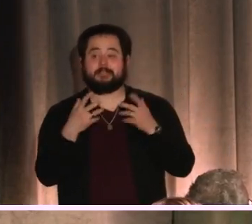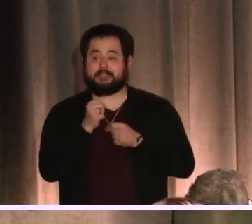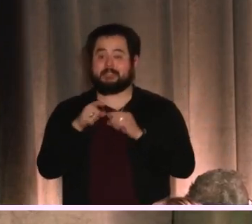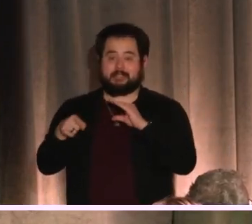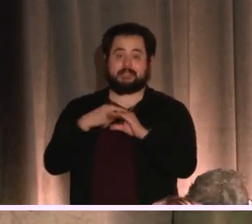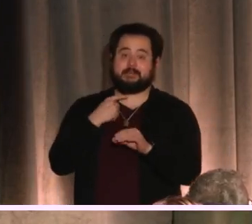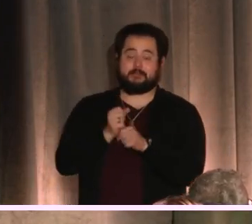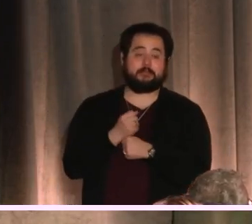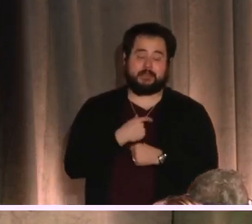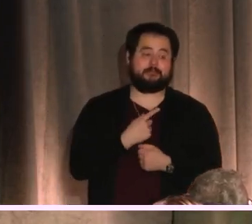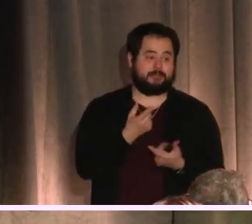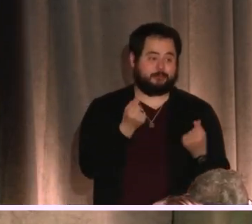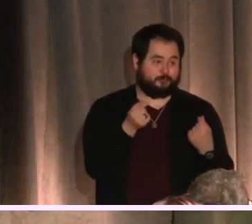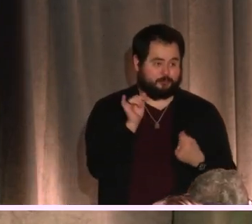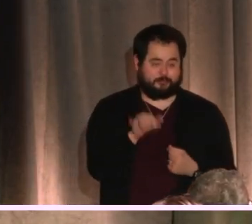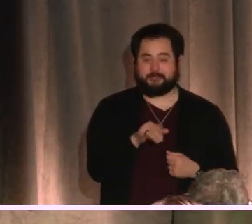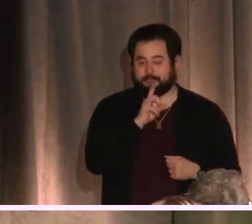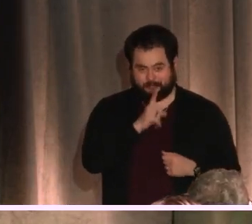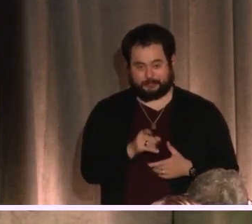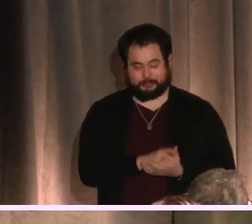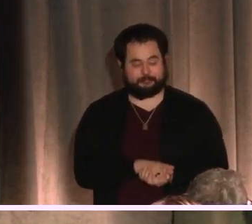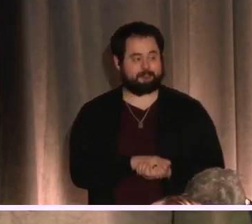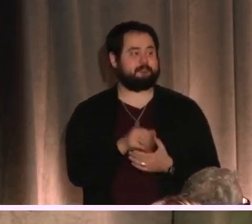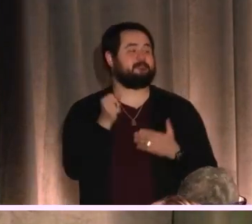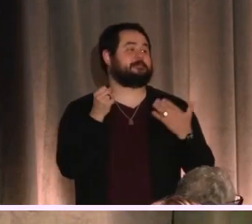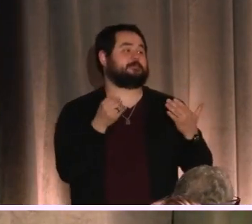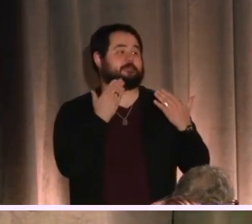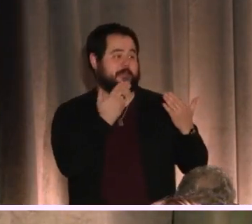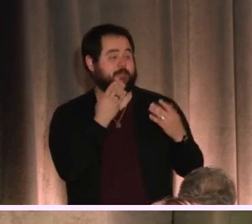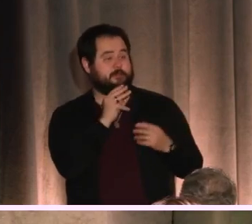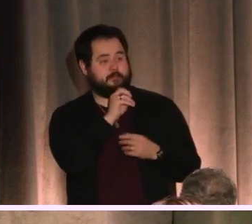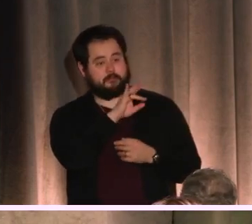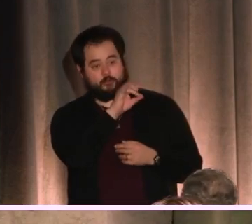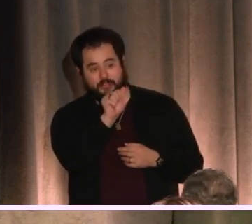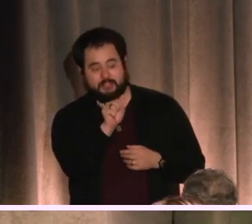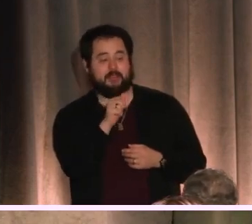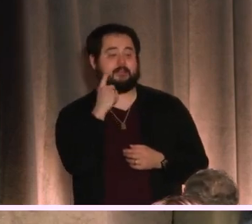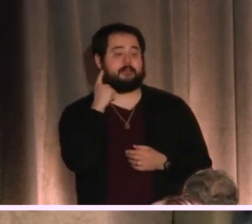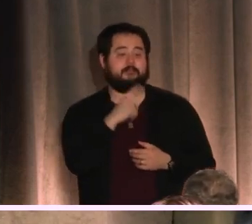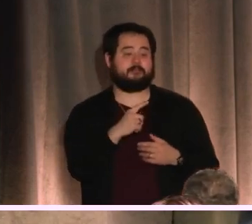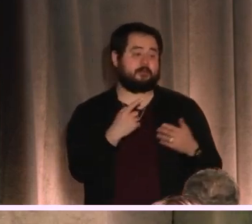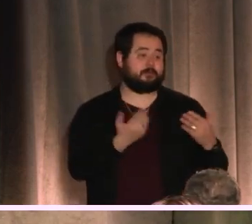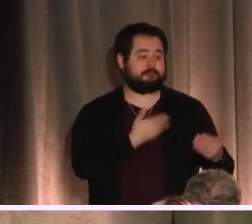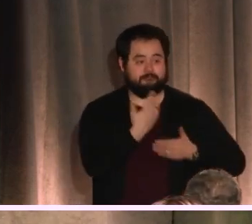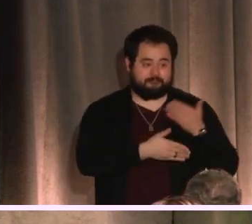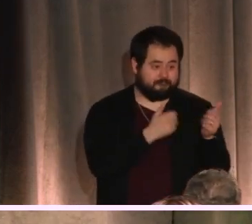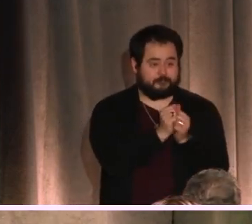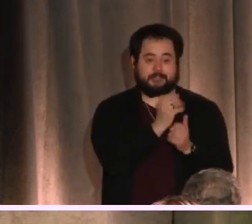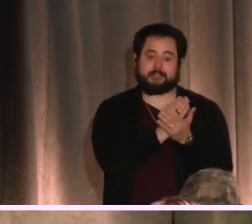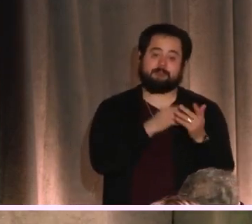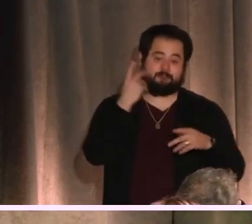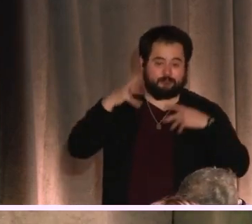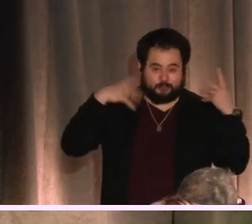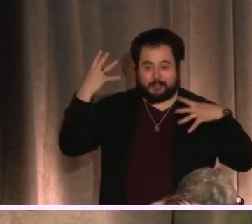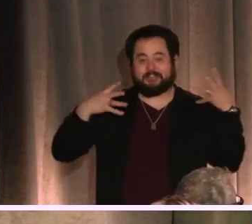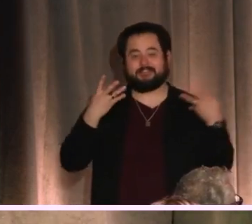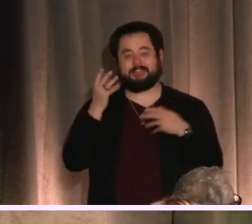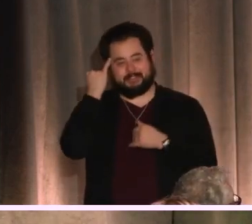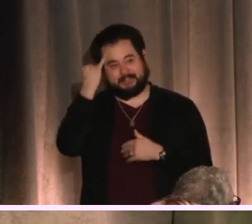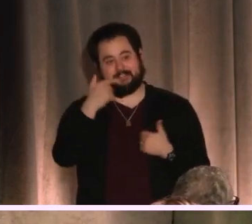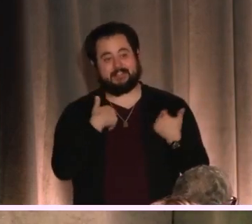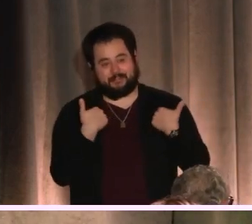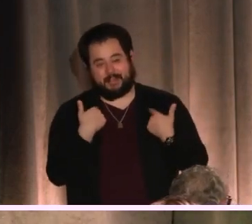award definitely did that. So thank you, Marissa, for going along with some pretty crazy ideas that I've had over the